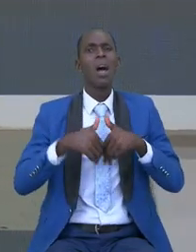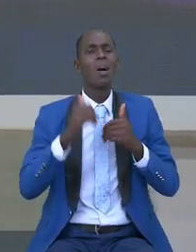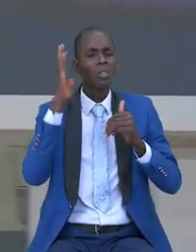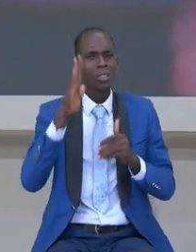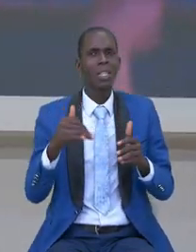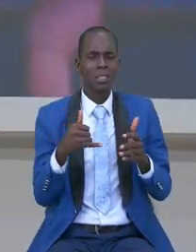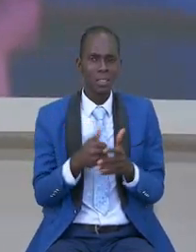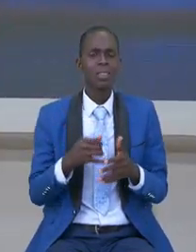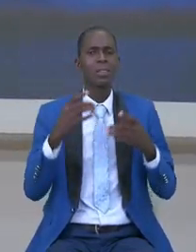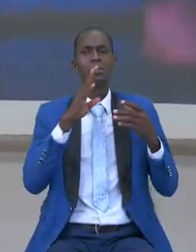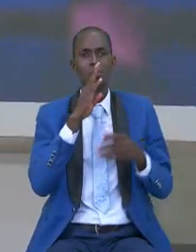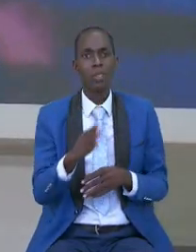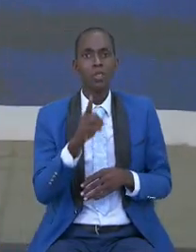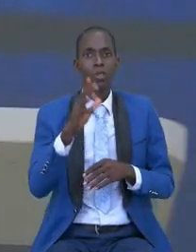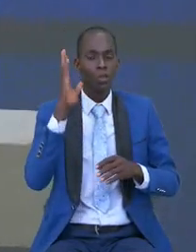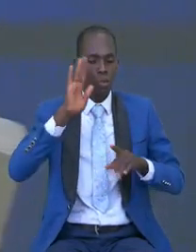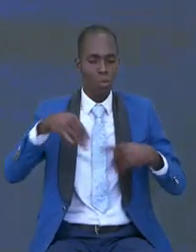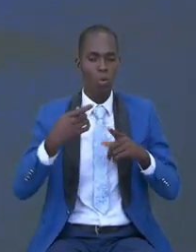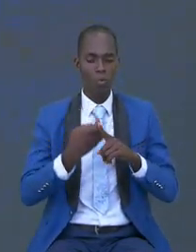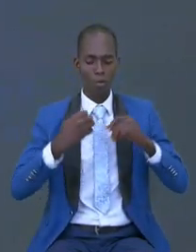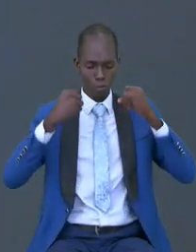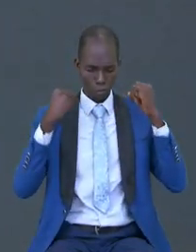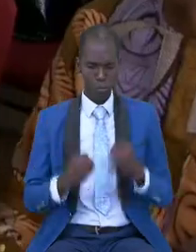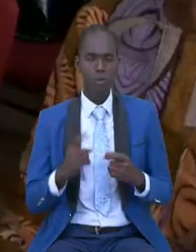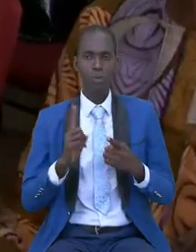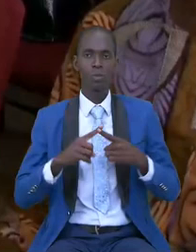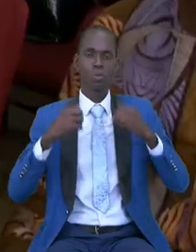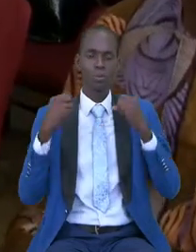will go from strength to strength.